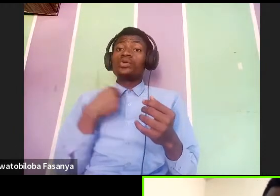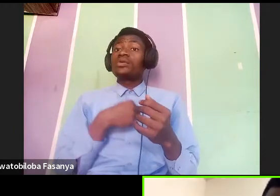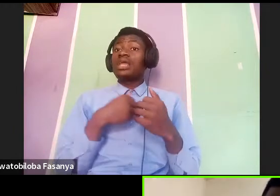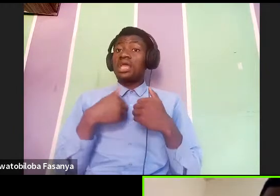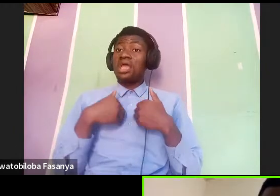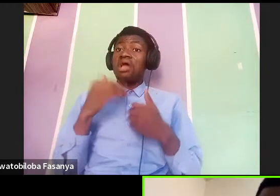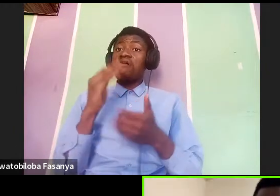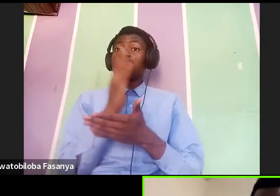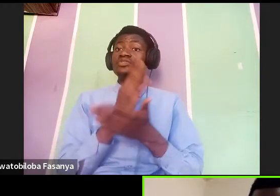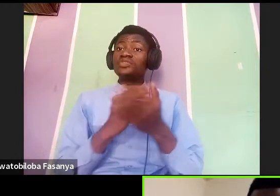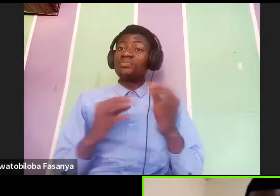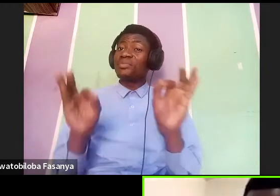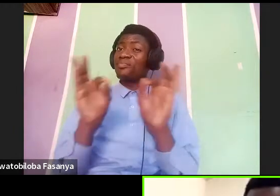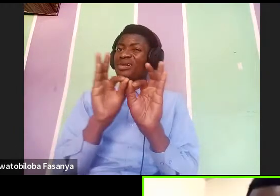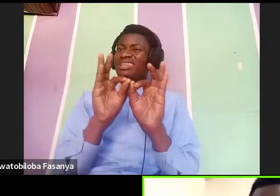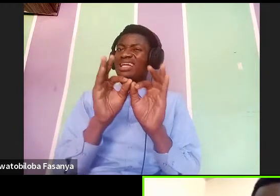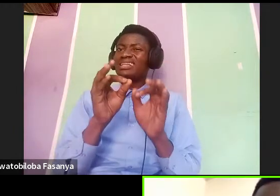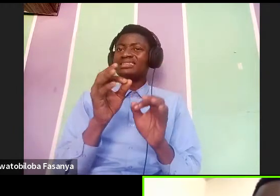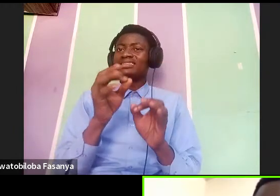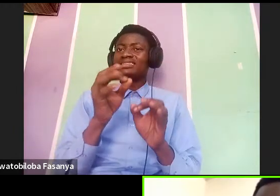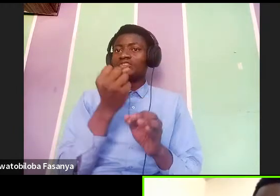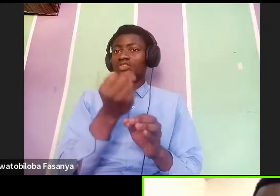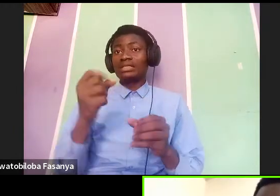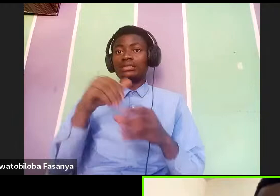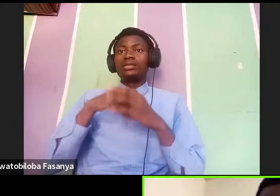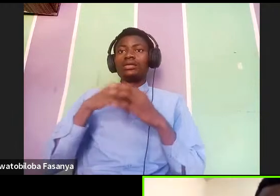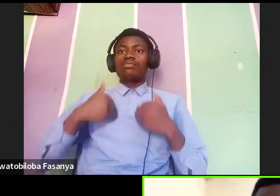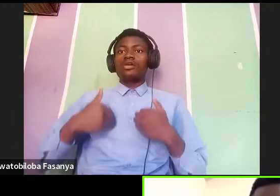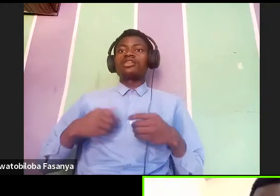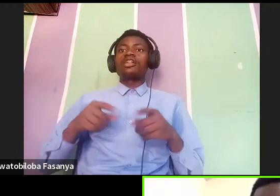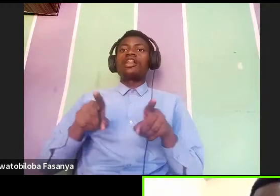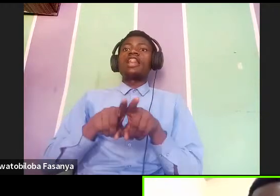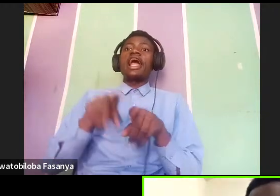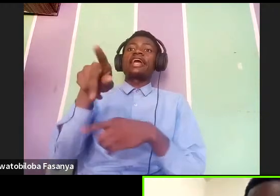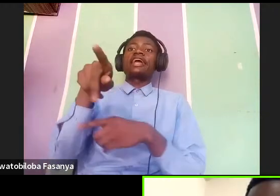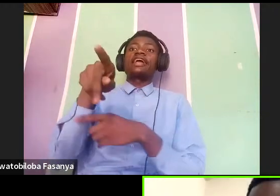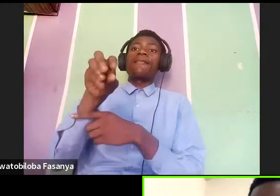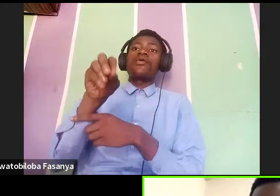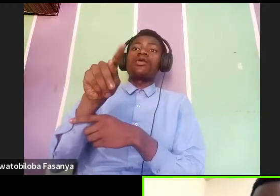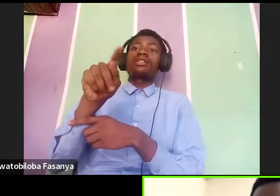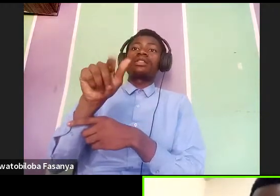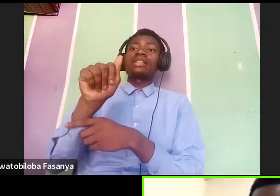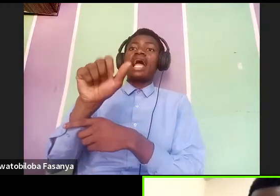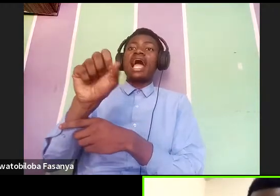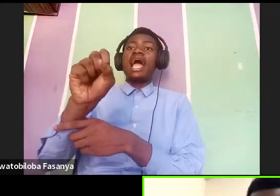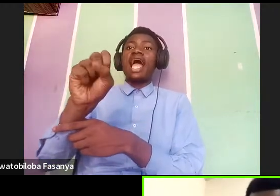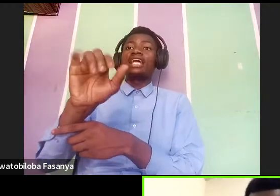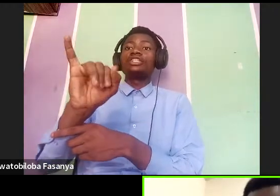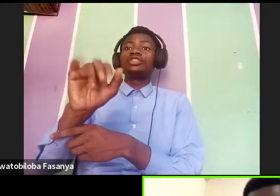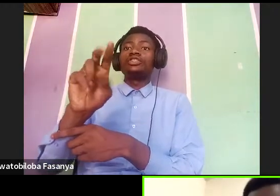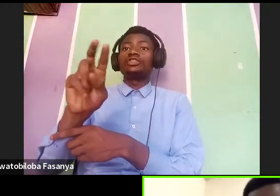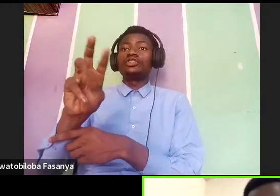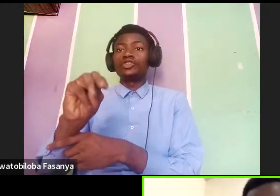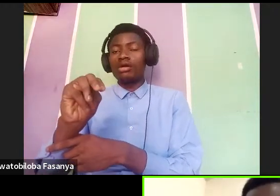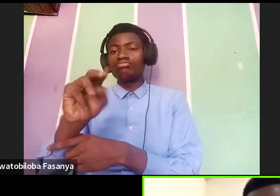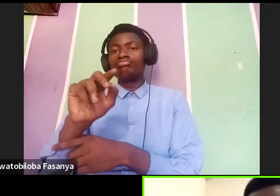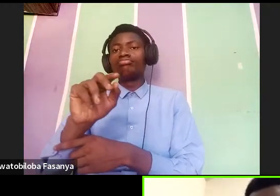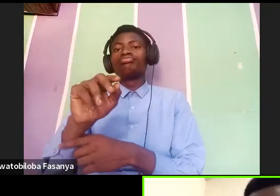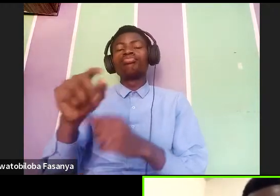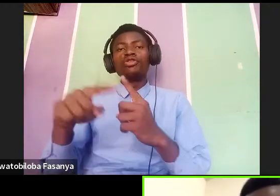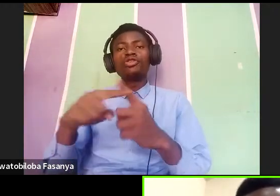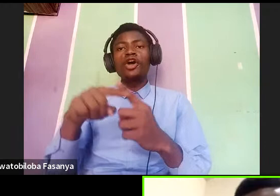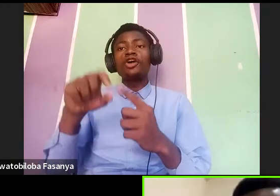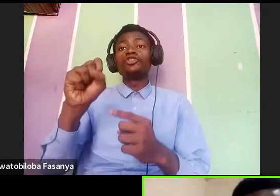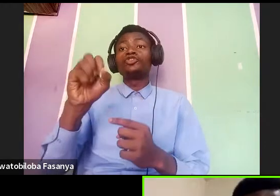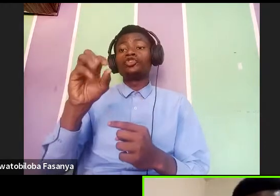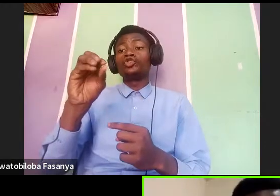like potassium, sodium. Some of these things are easily lost when you're vomiting or having diarrhea. So those